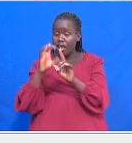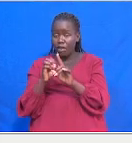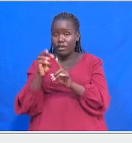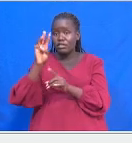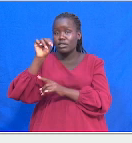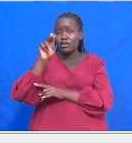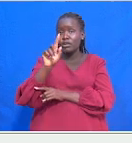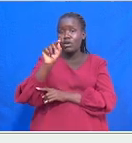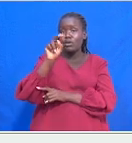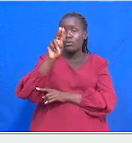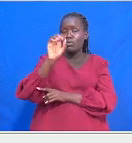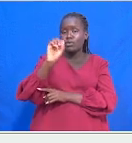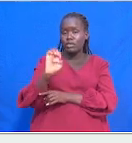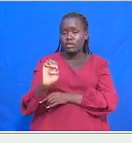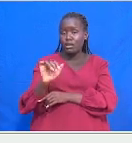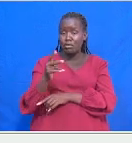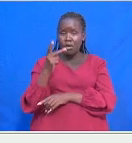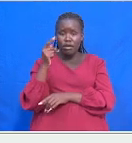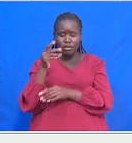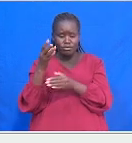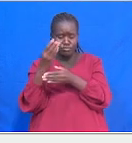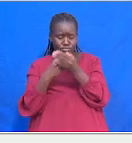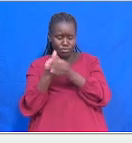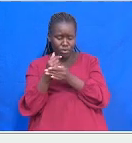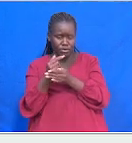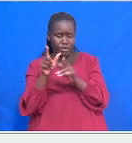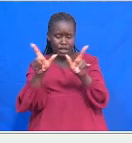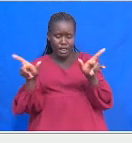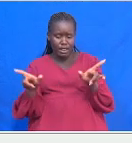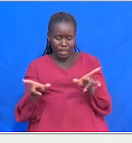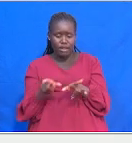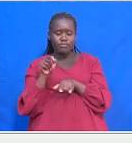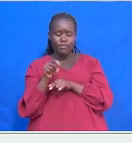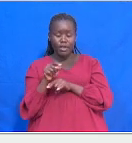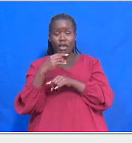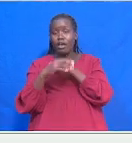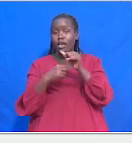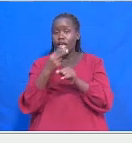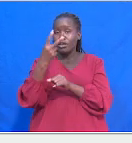Mutuse that he sold me this land in the year